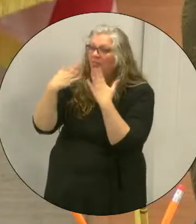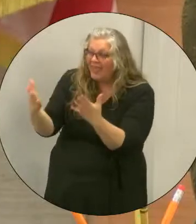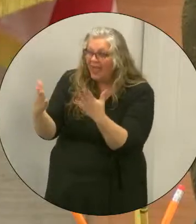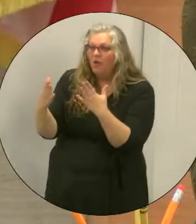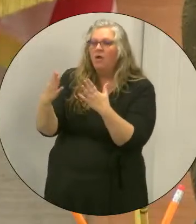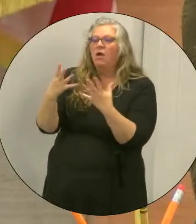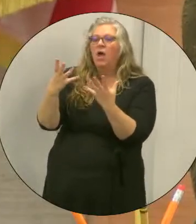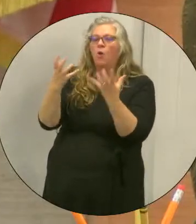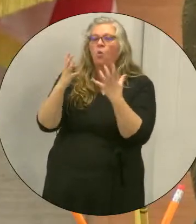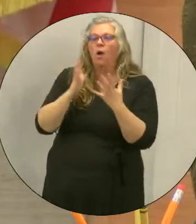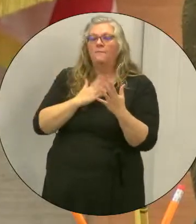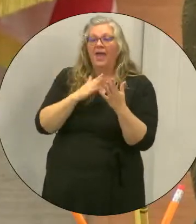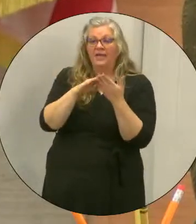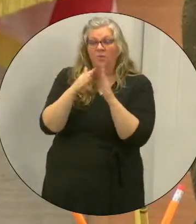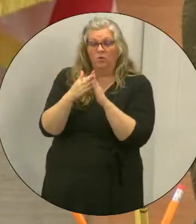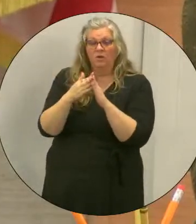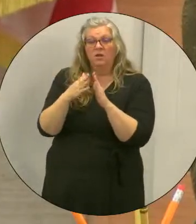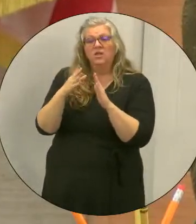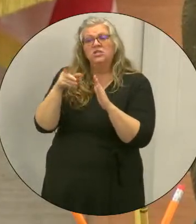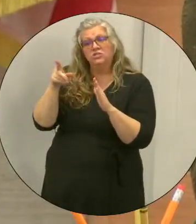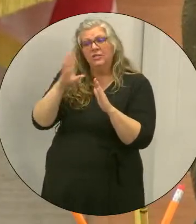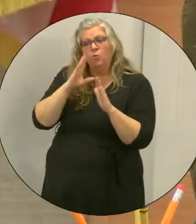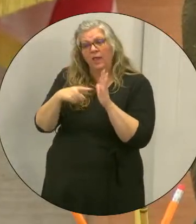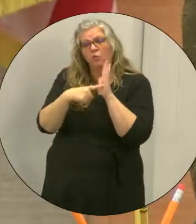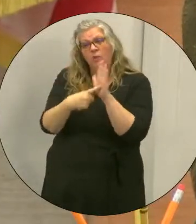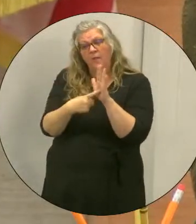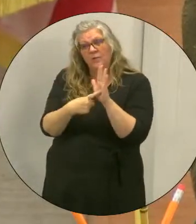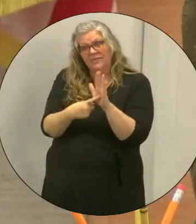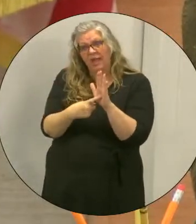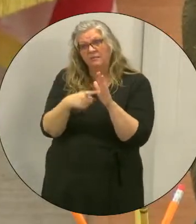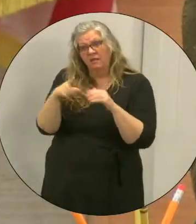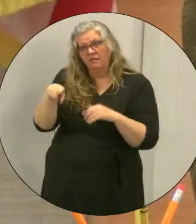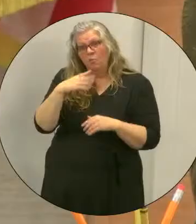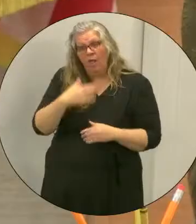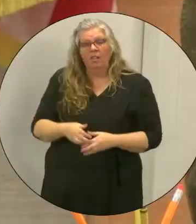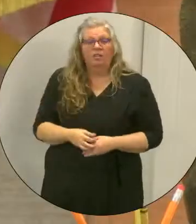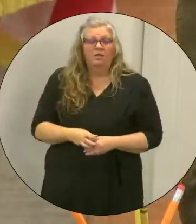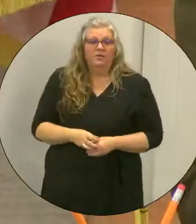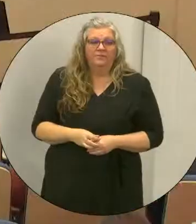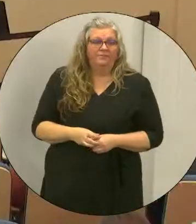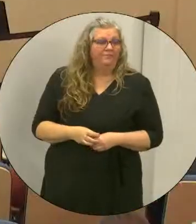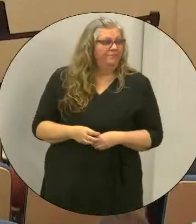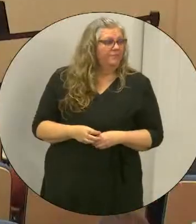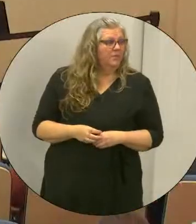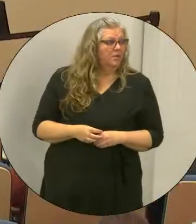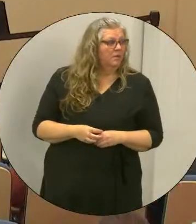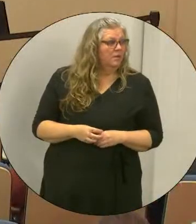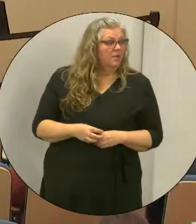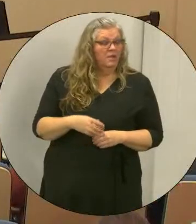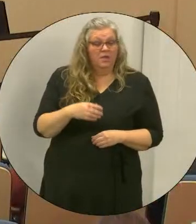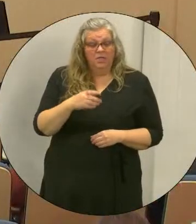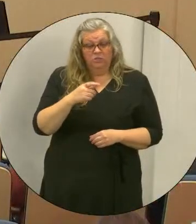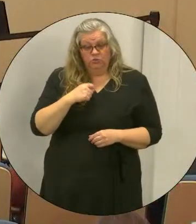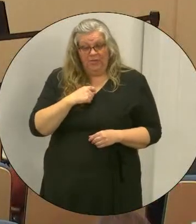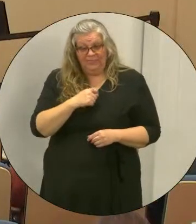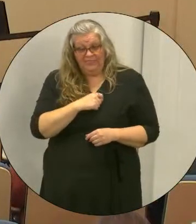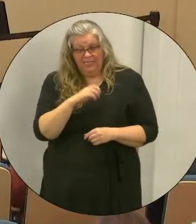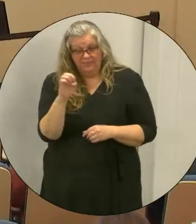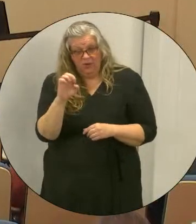to know that they will be well represented with Ms. Joan Ebert. Thank you. Thank you. Trustee Esparza